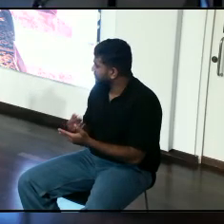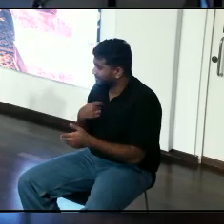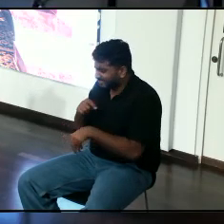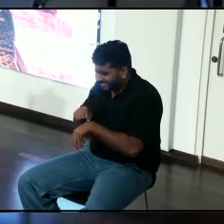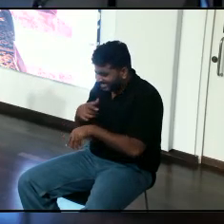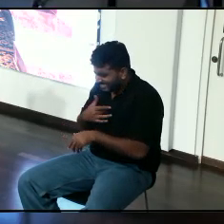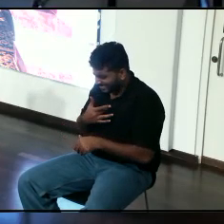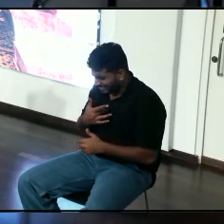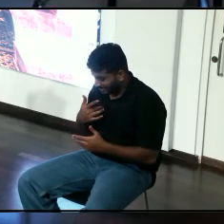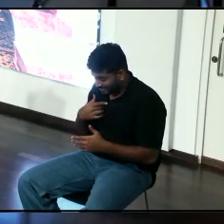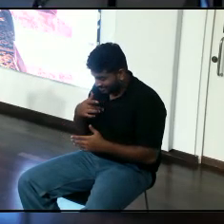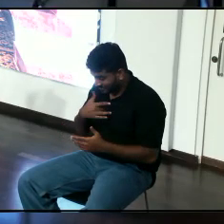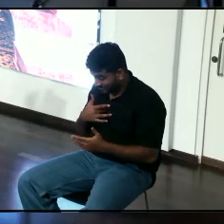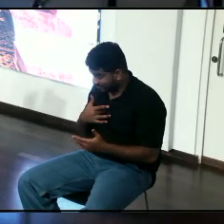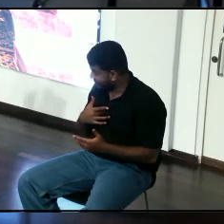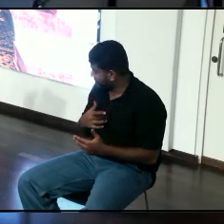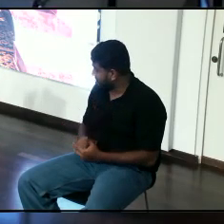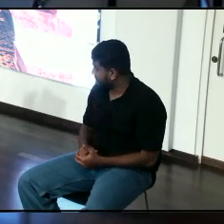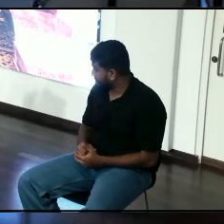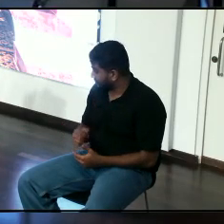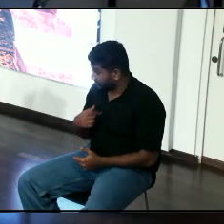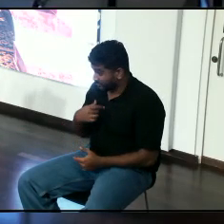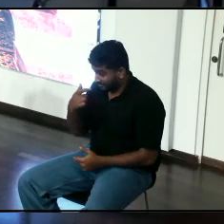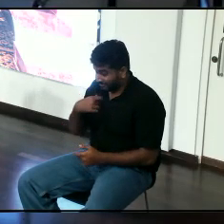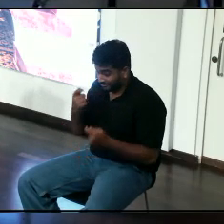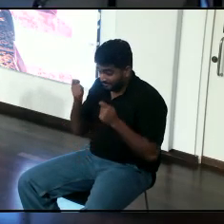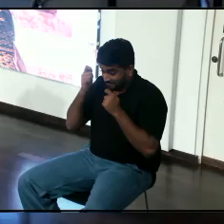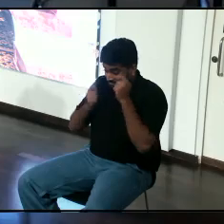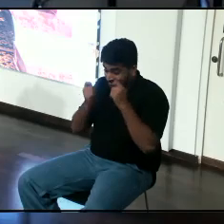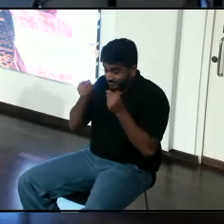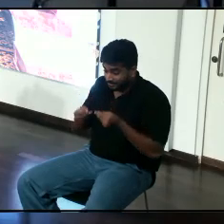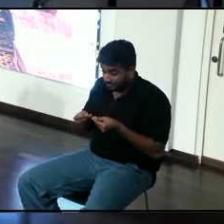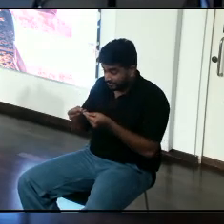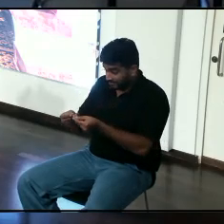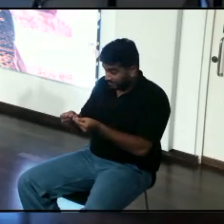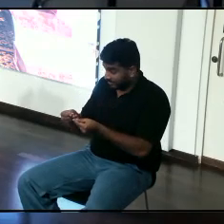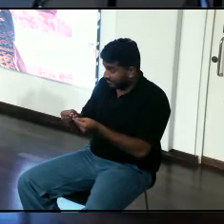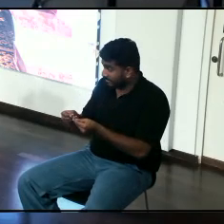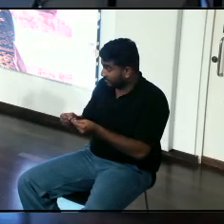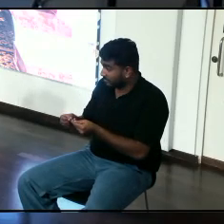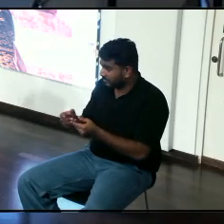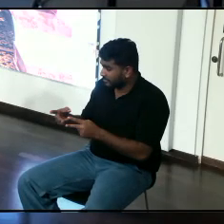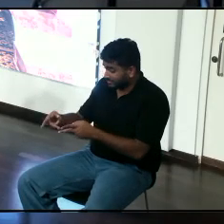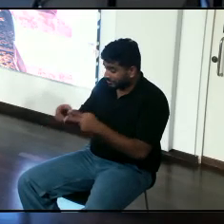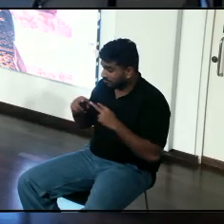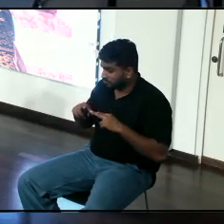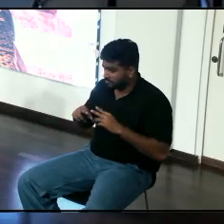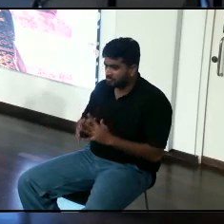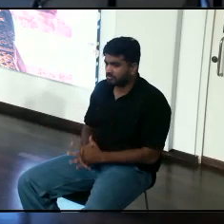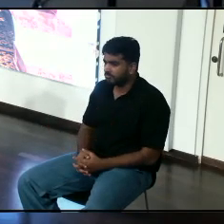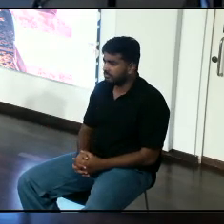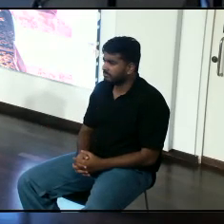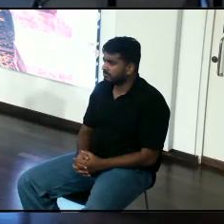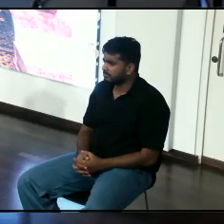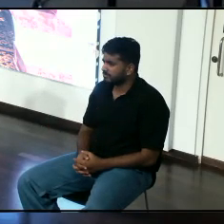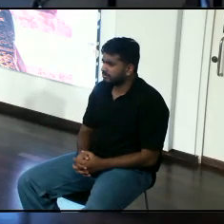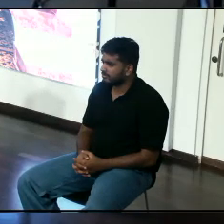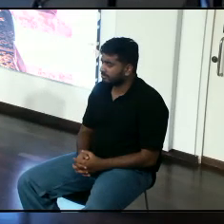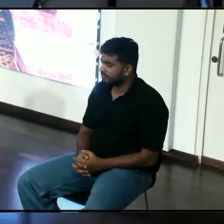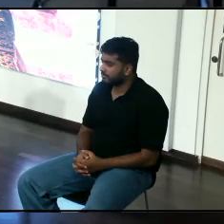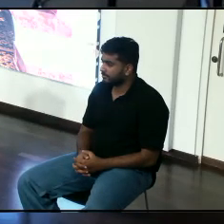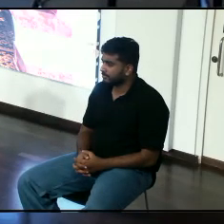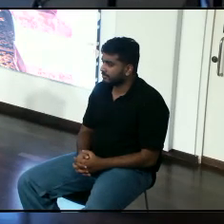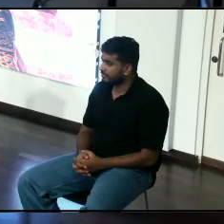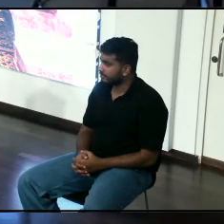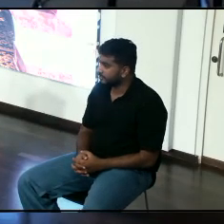that character that she was expressing through that response, it's in line